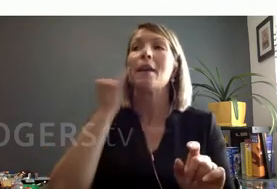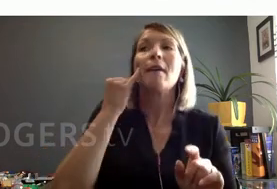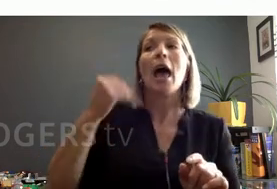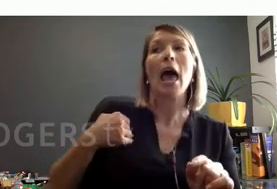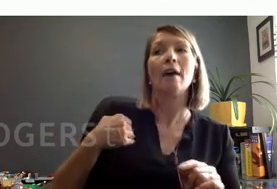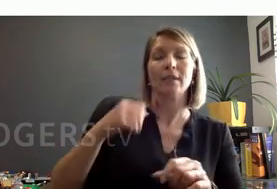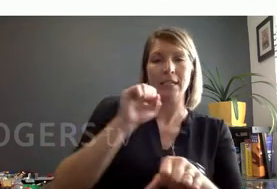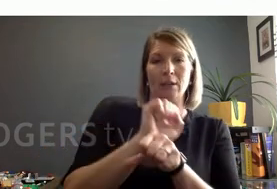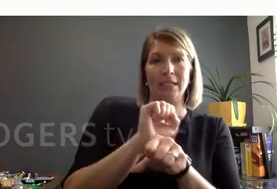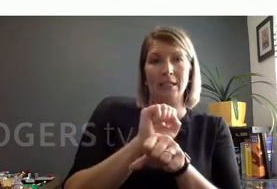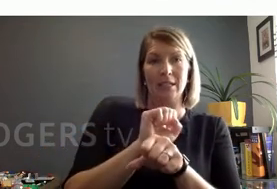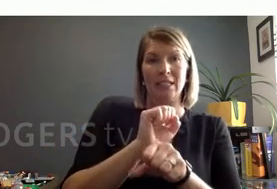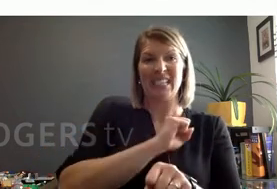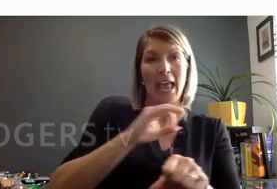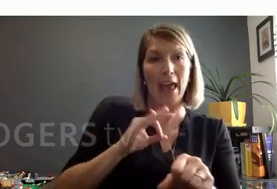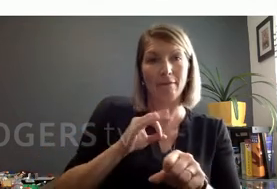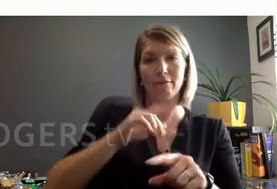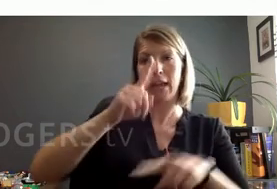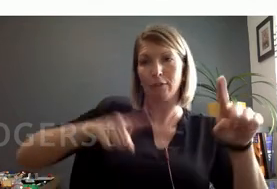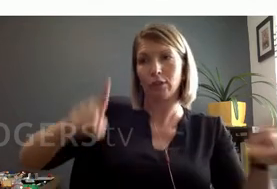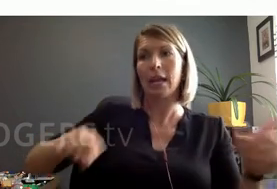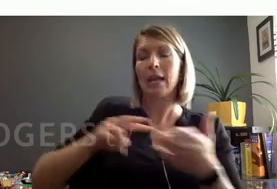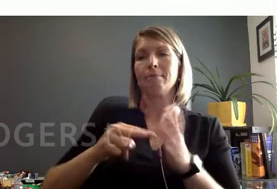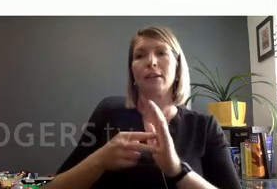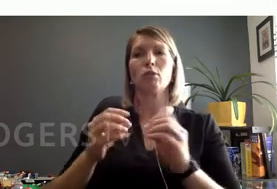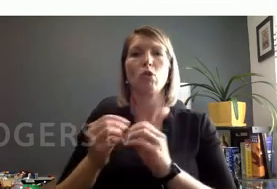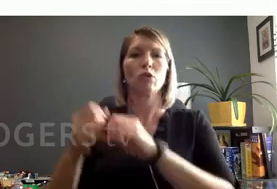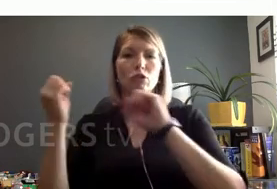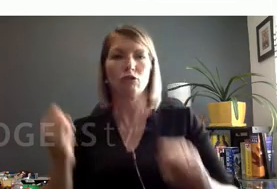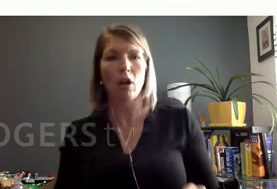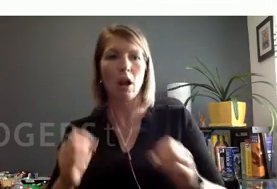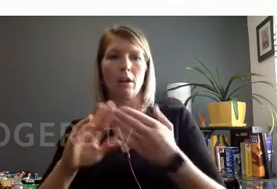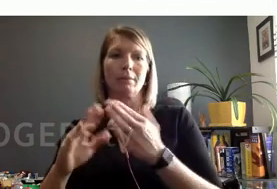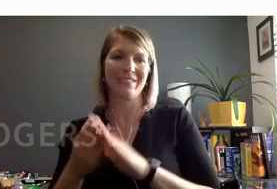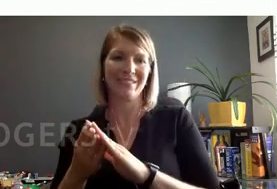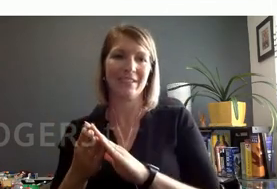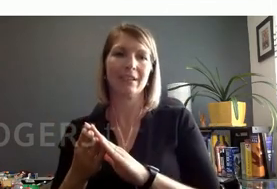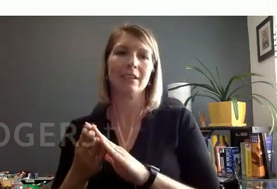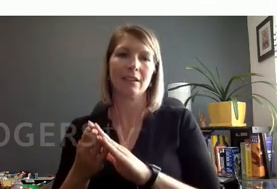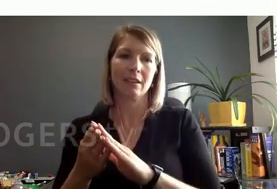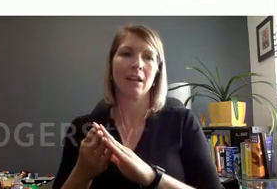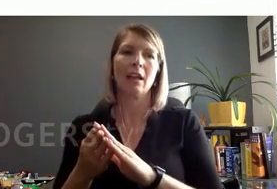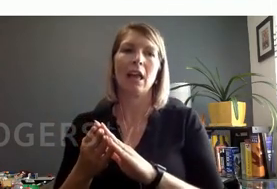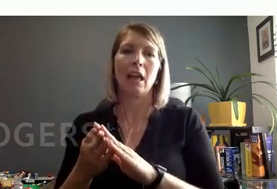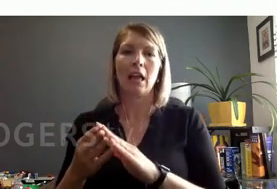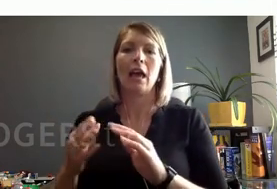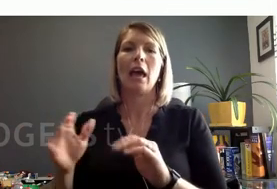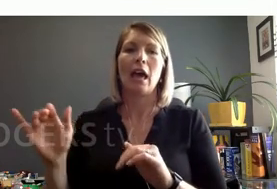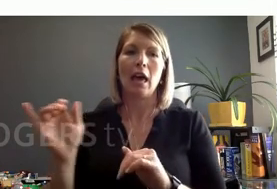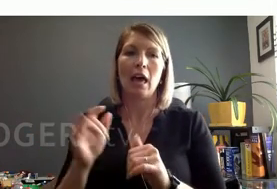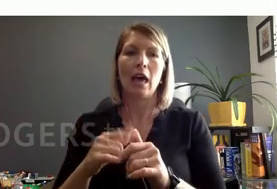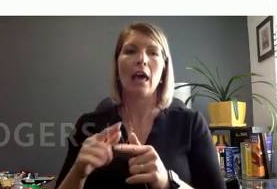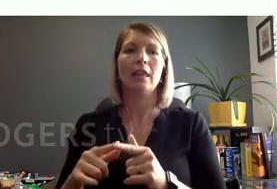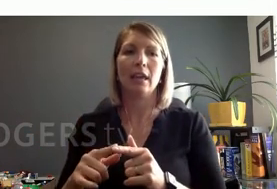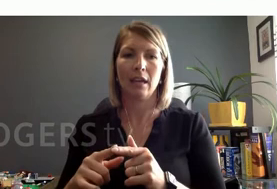more appreciative and more dynamic workforce. And then it also lends itself to, I'll say, volunteers.